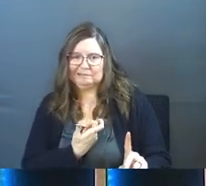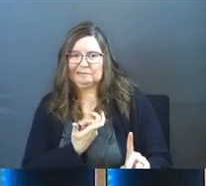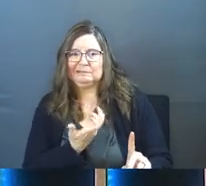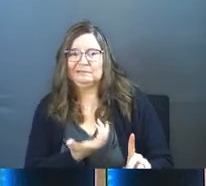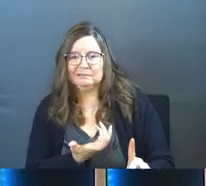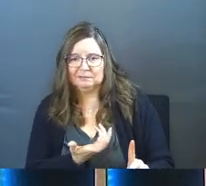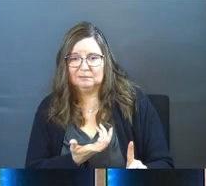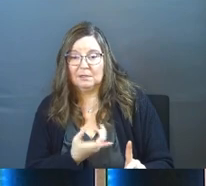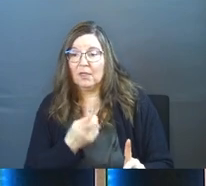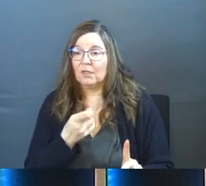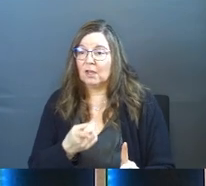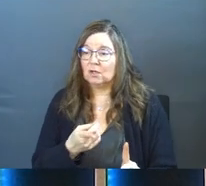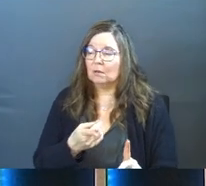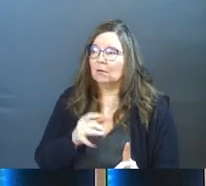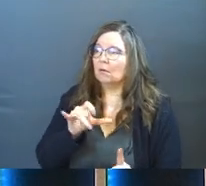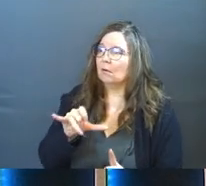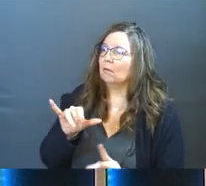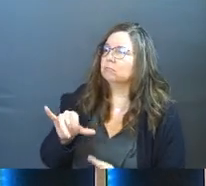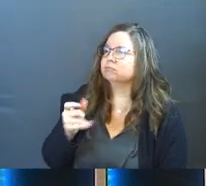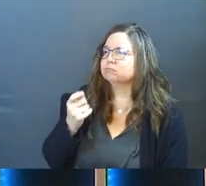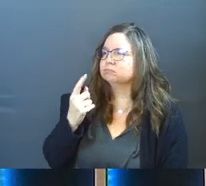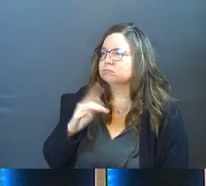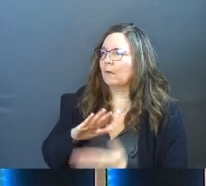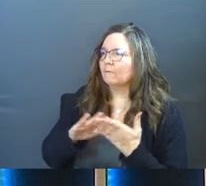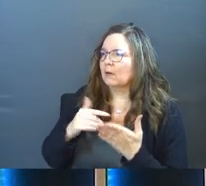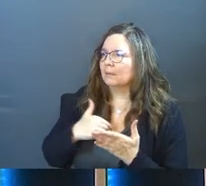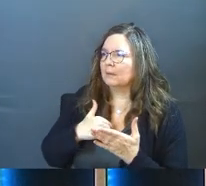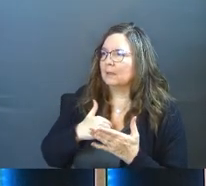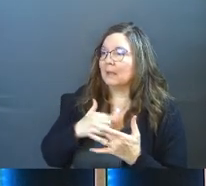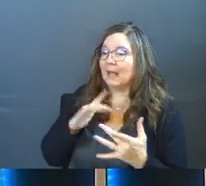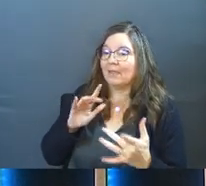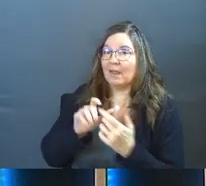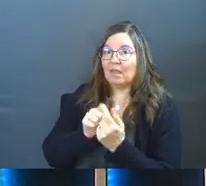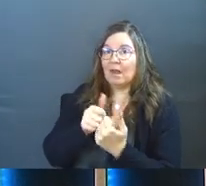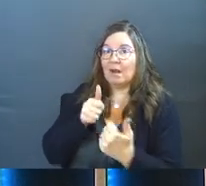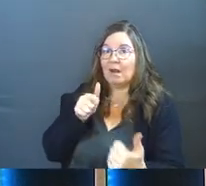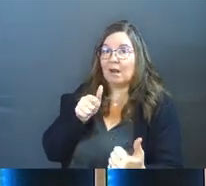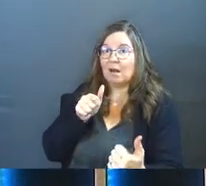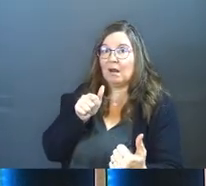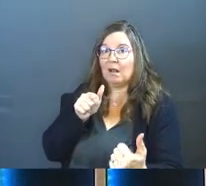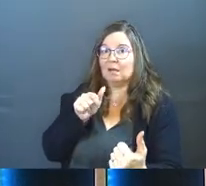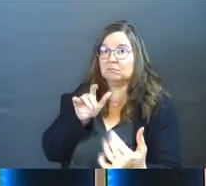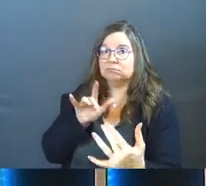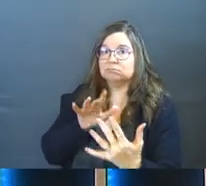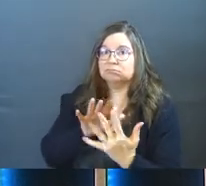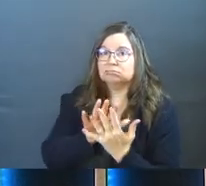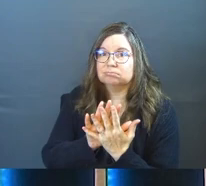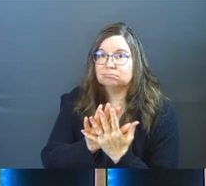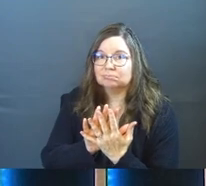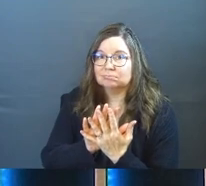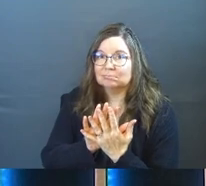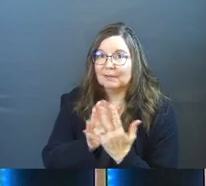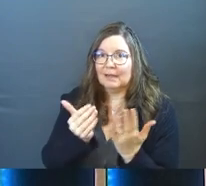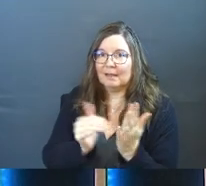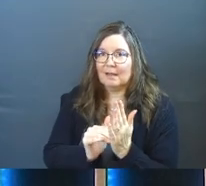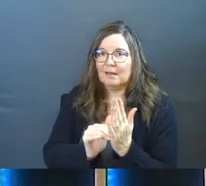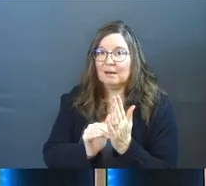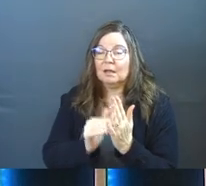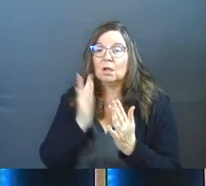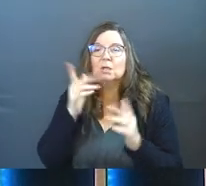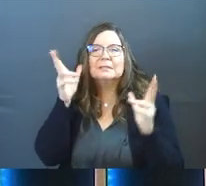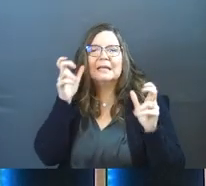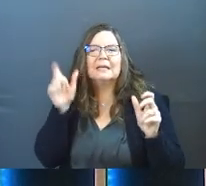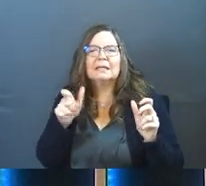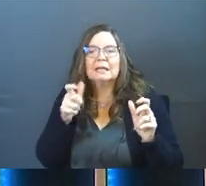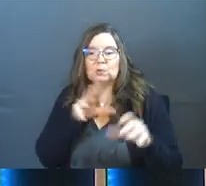you, and then you forgive me, and then it closes that gap, right? Then the distance is gone. Because what does Satan need to get